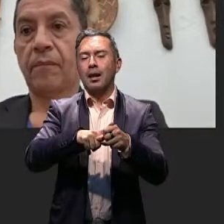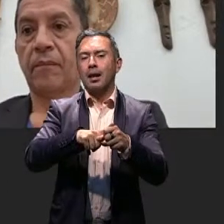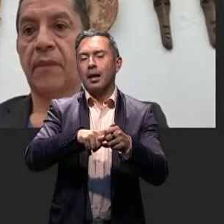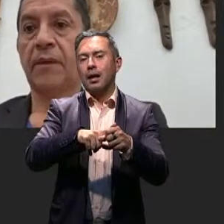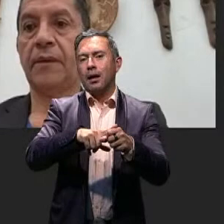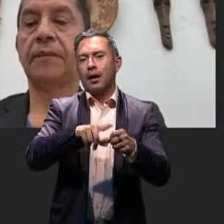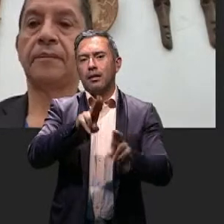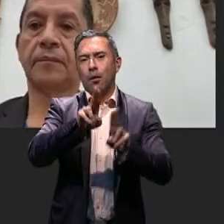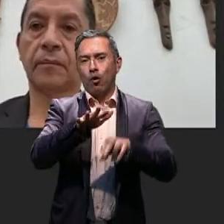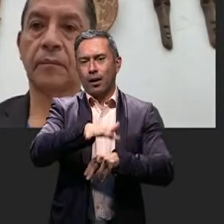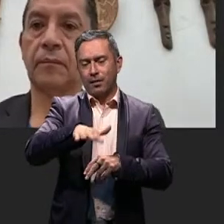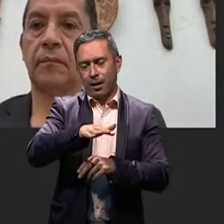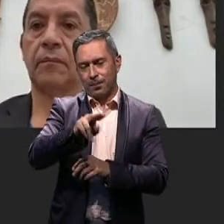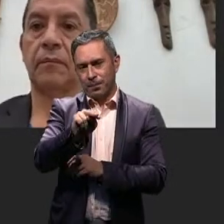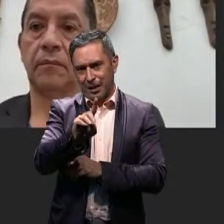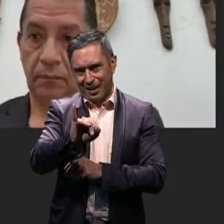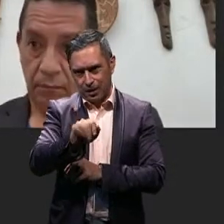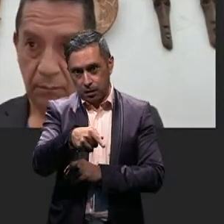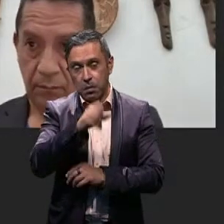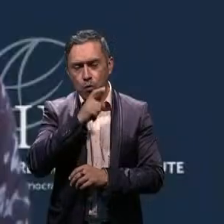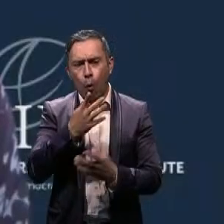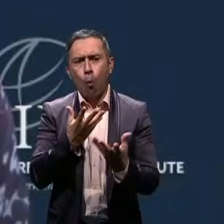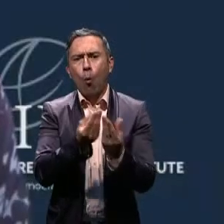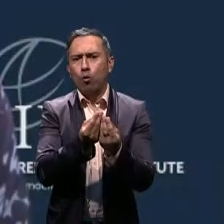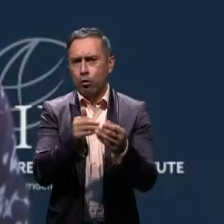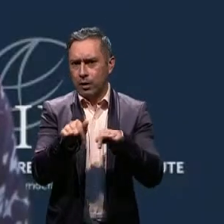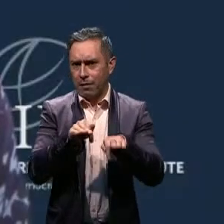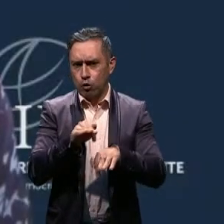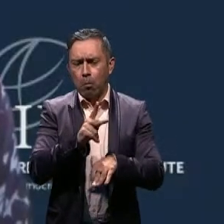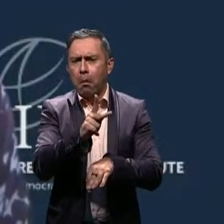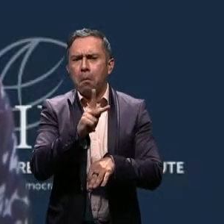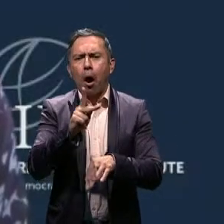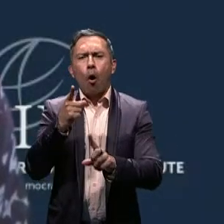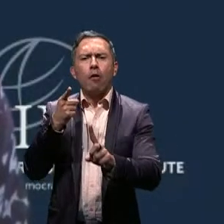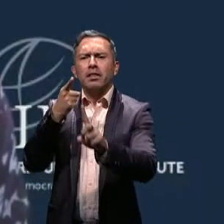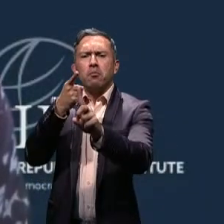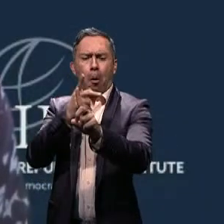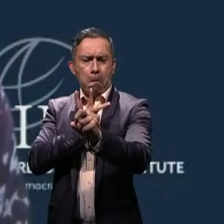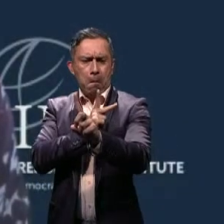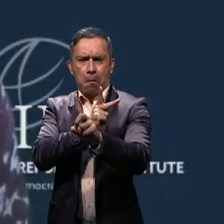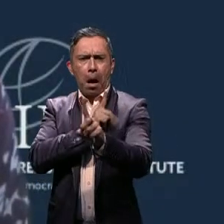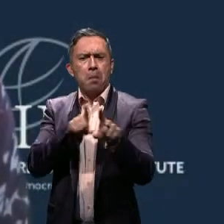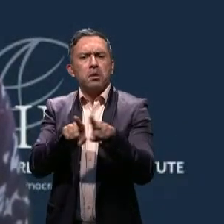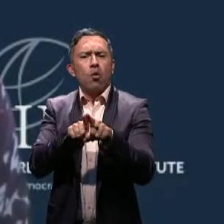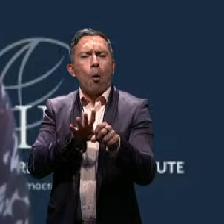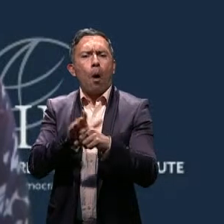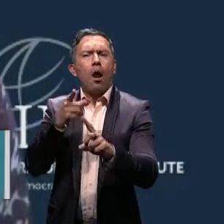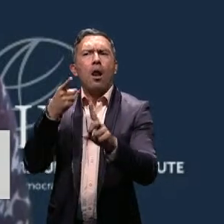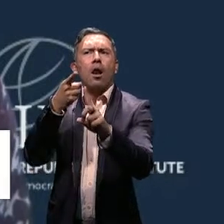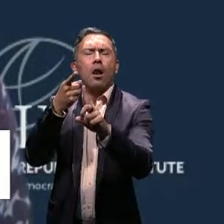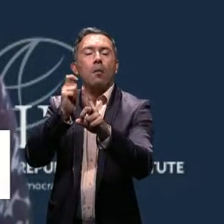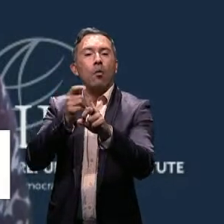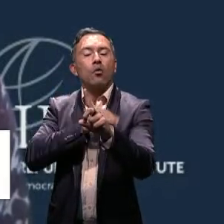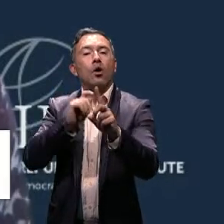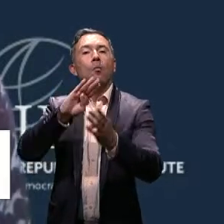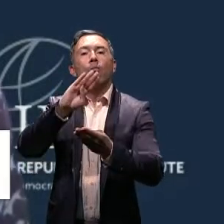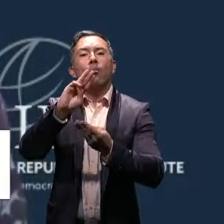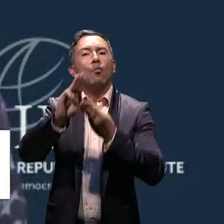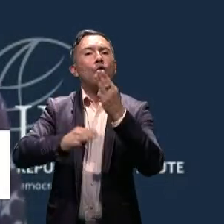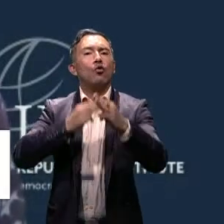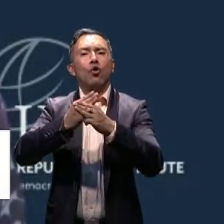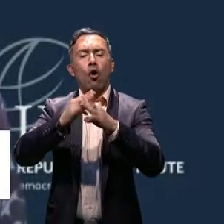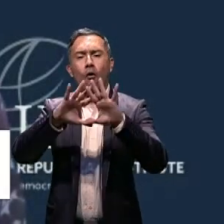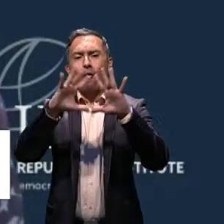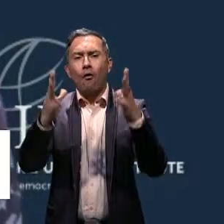the NDI, with which we collaborate because we share objectives, goals, which is to strengthen democracy around